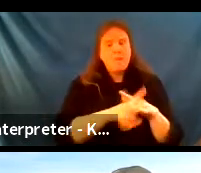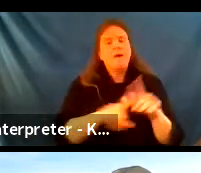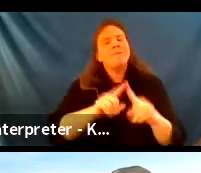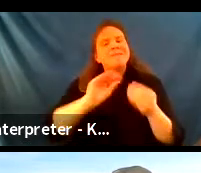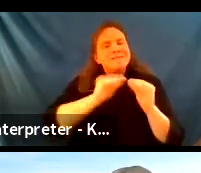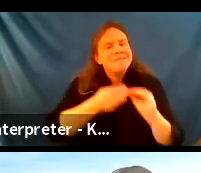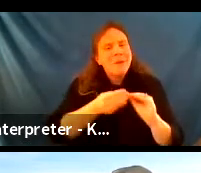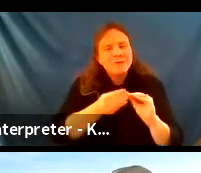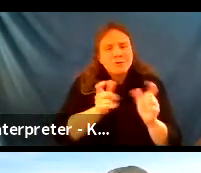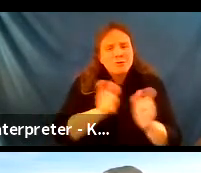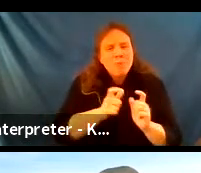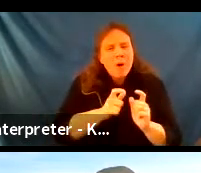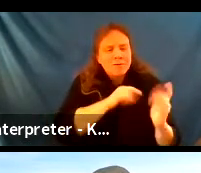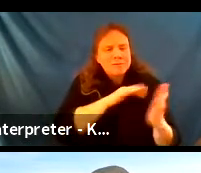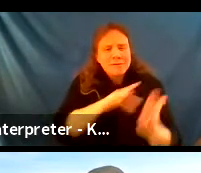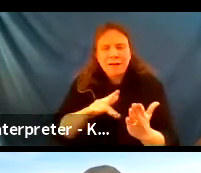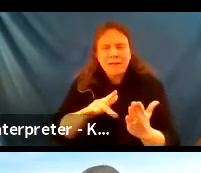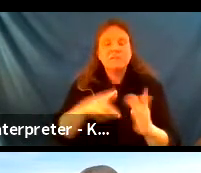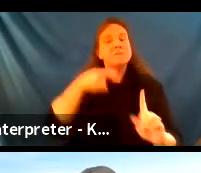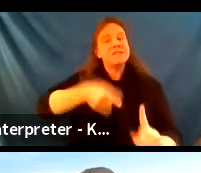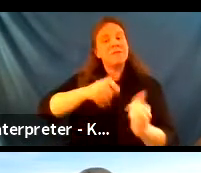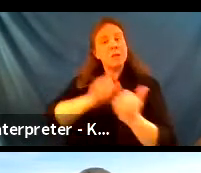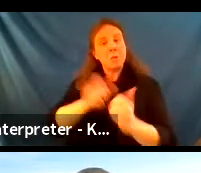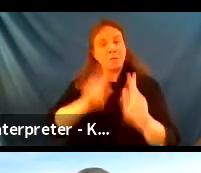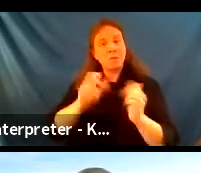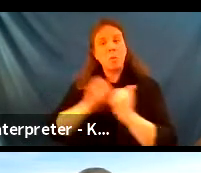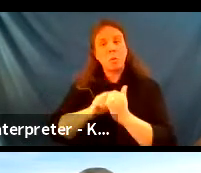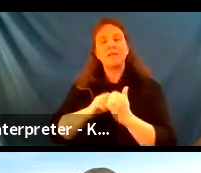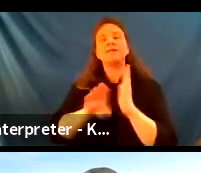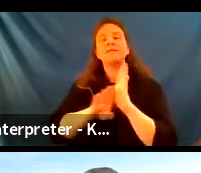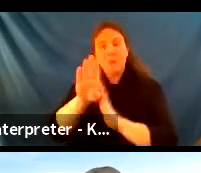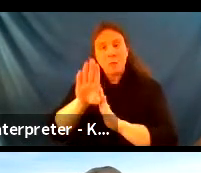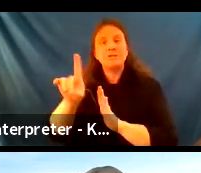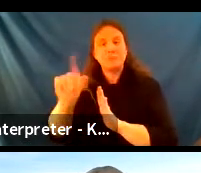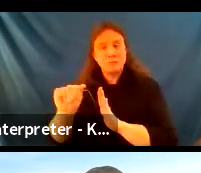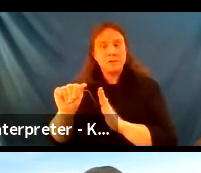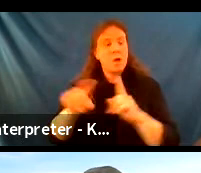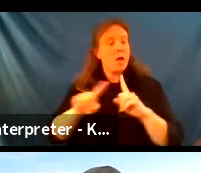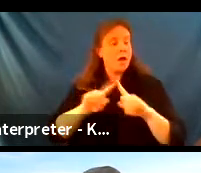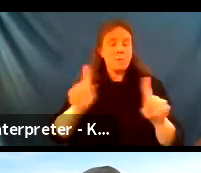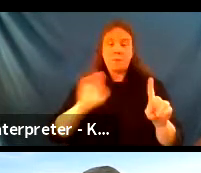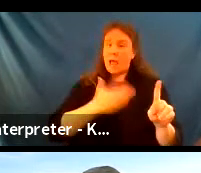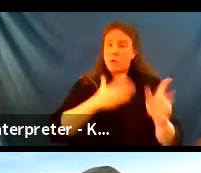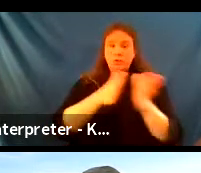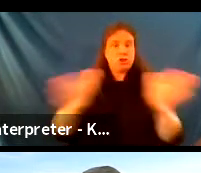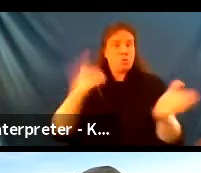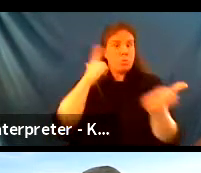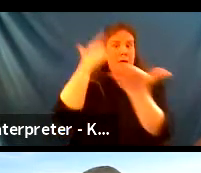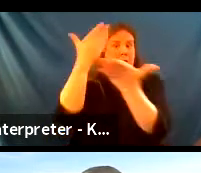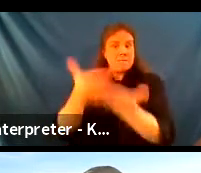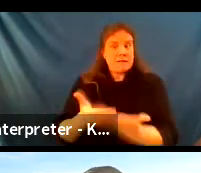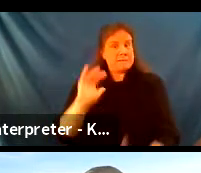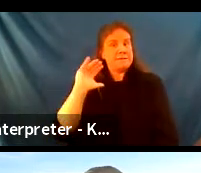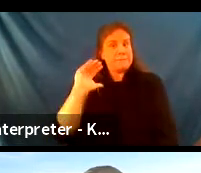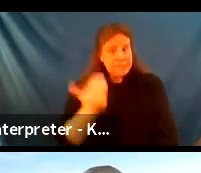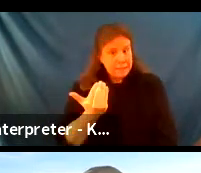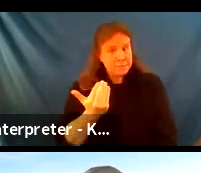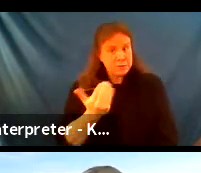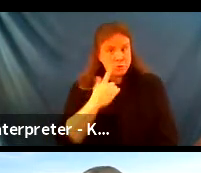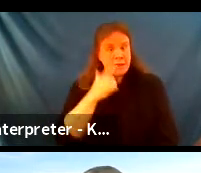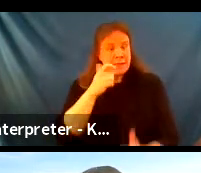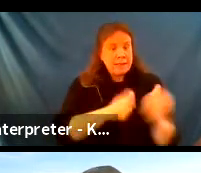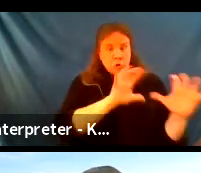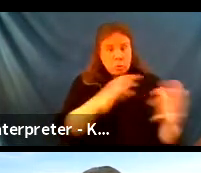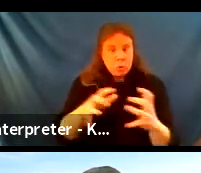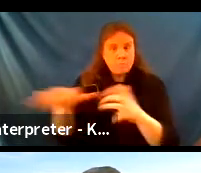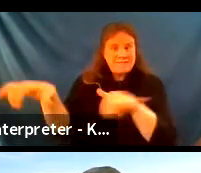So the overall preponderance of the evidence suggests they should do just as well, but we'll need to continue to study